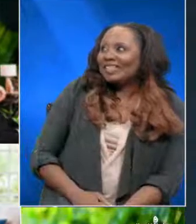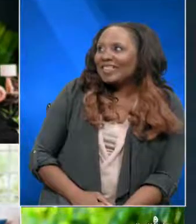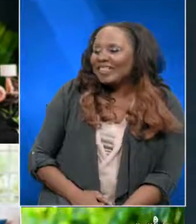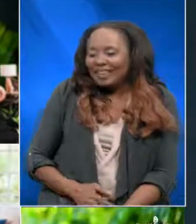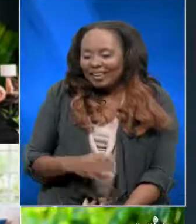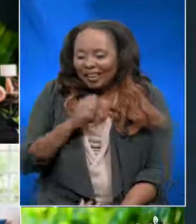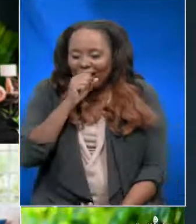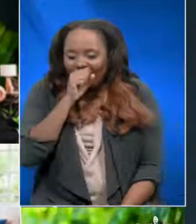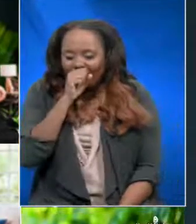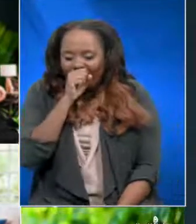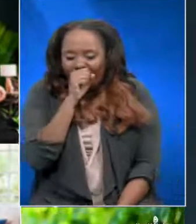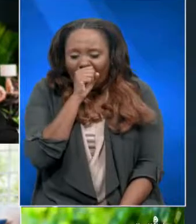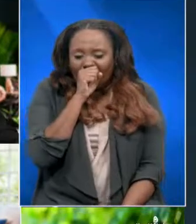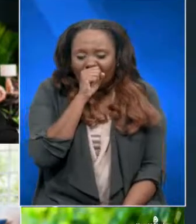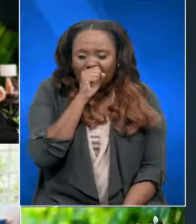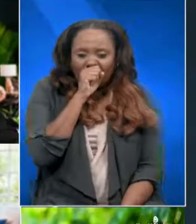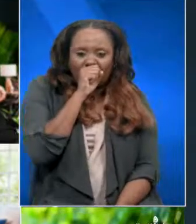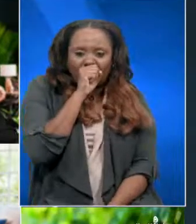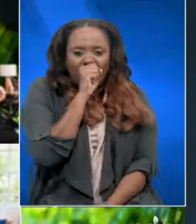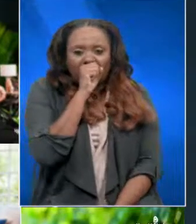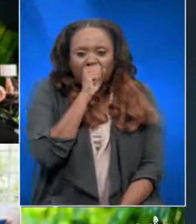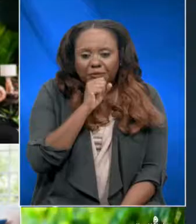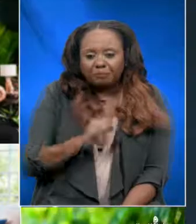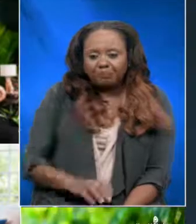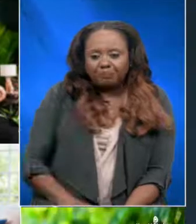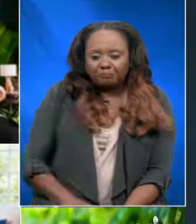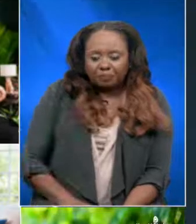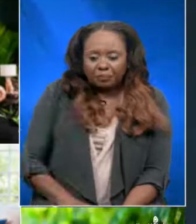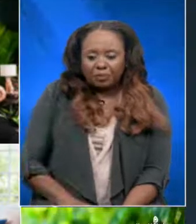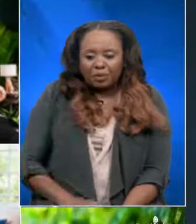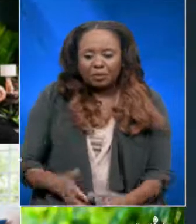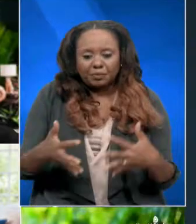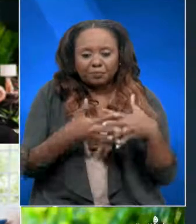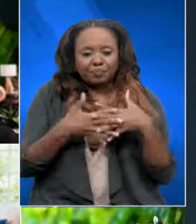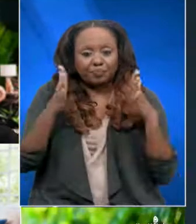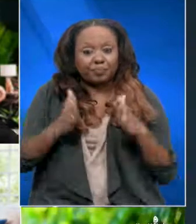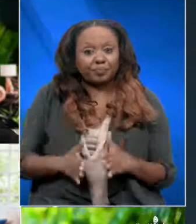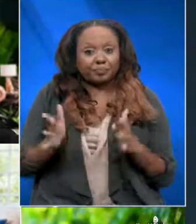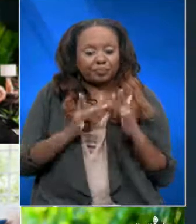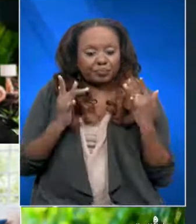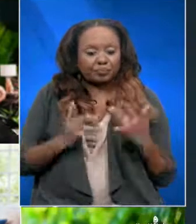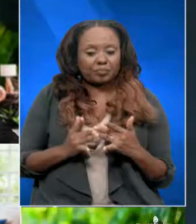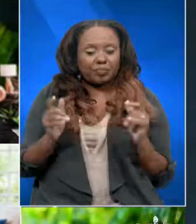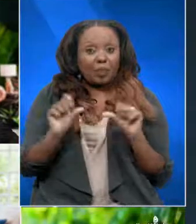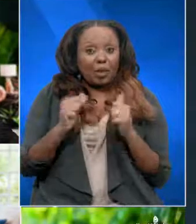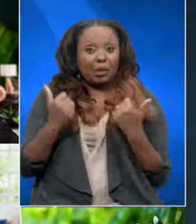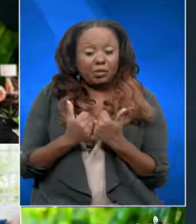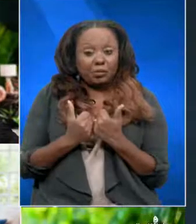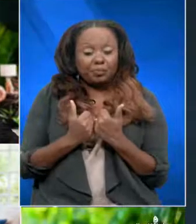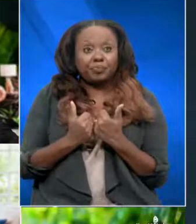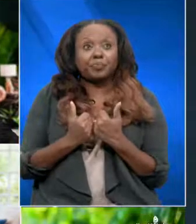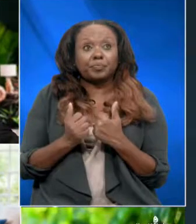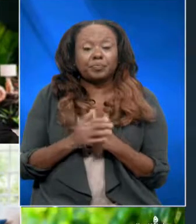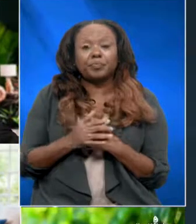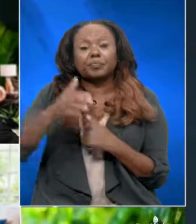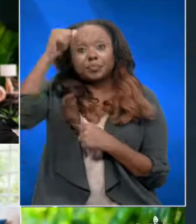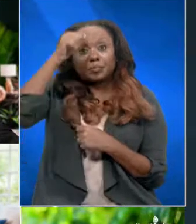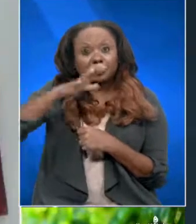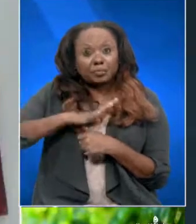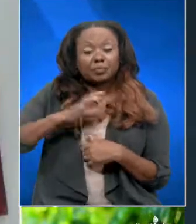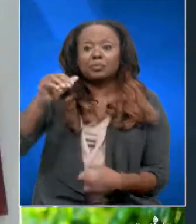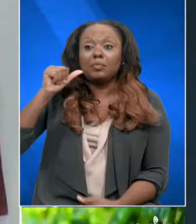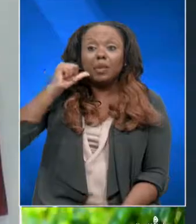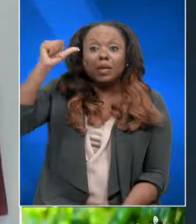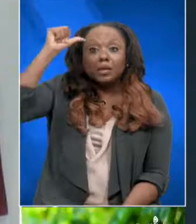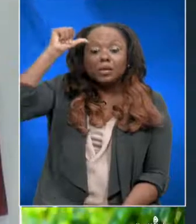right. According to the American Heart Association, for men, adult